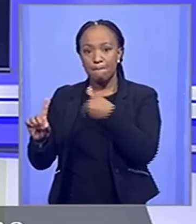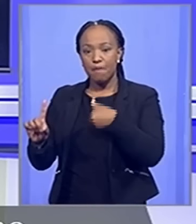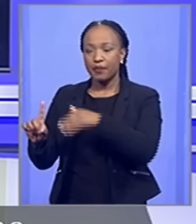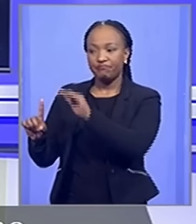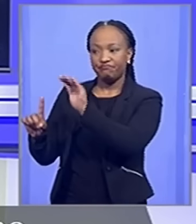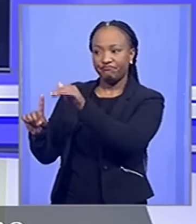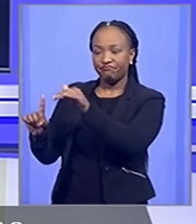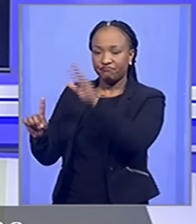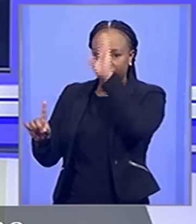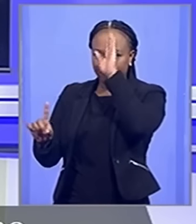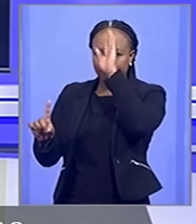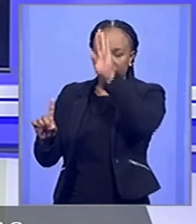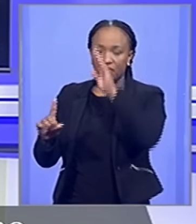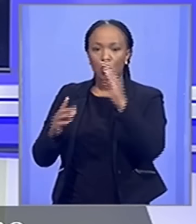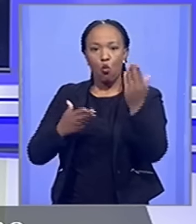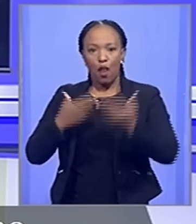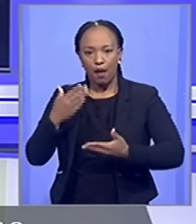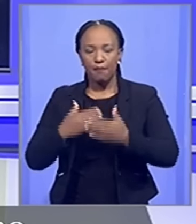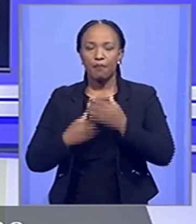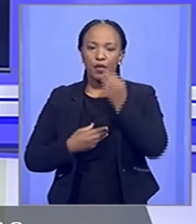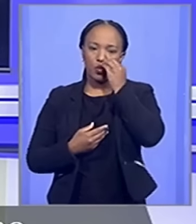mo dikgang tsa rona tsa Setswana.